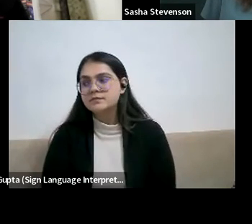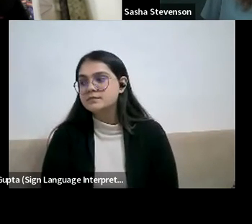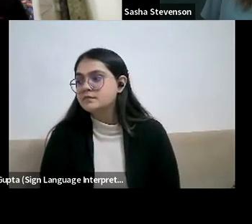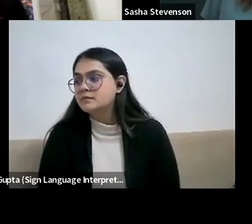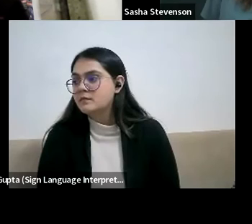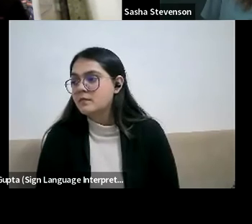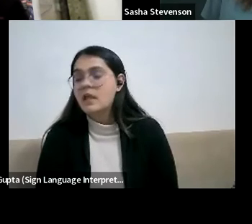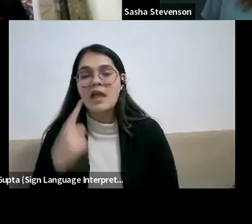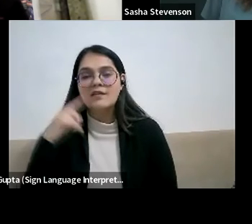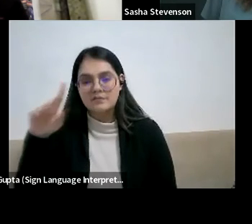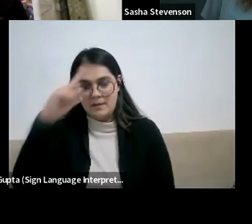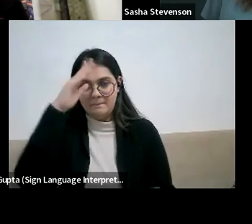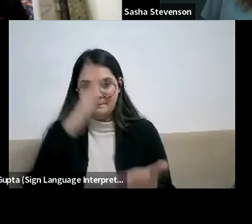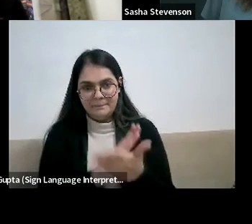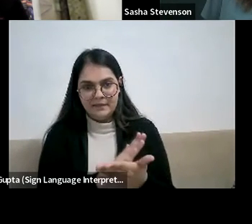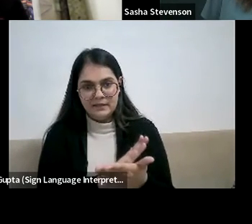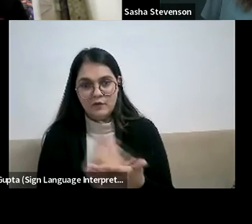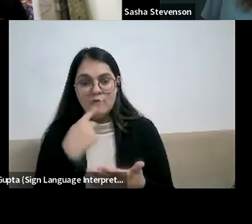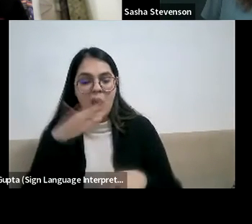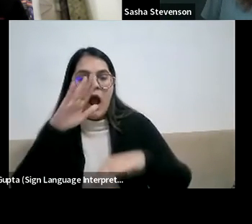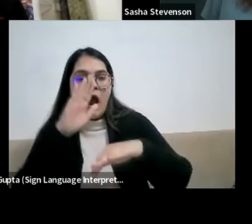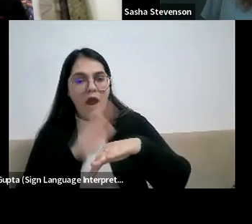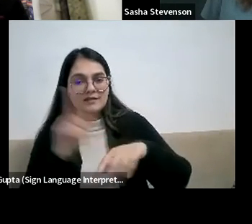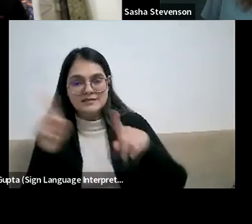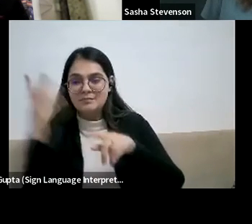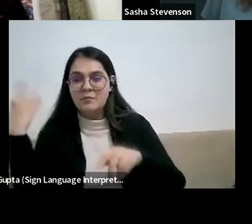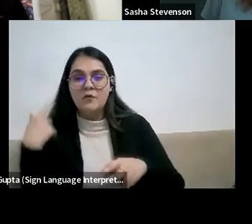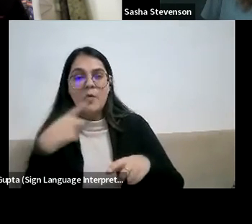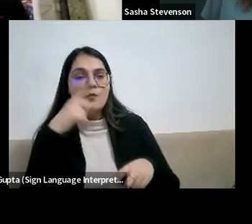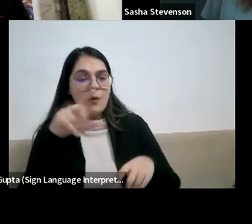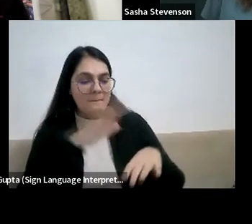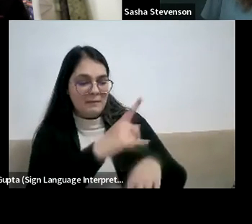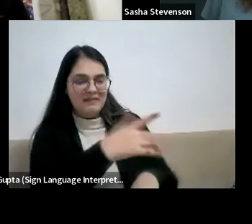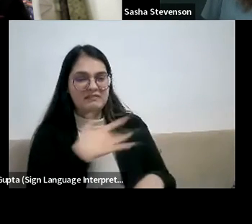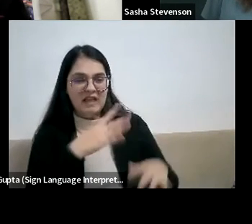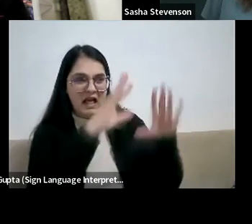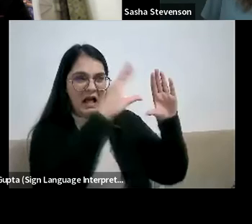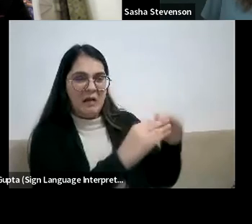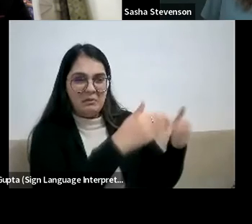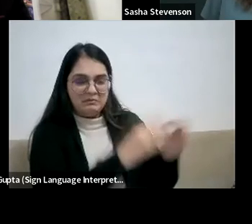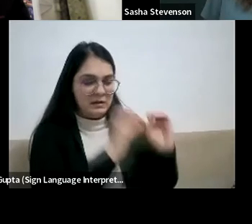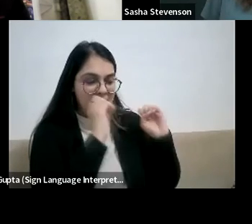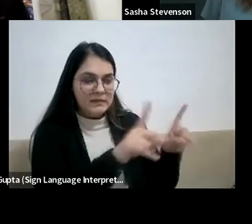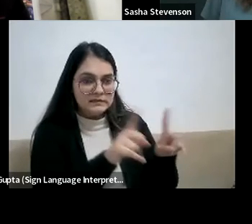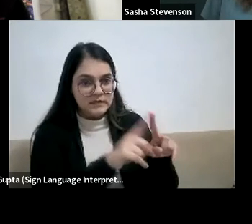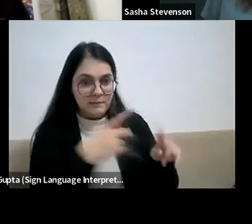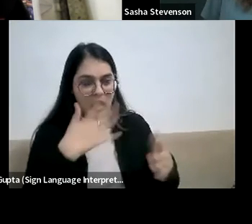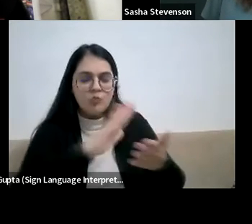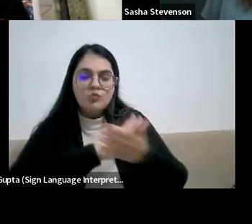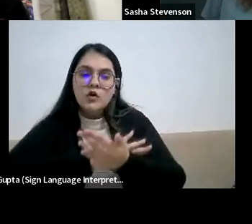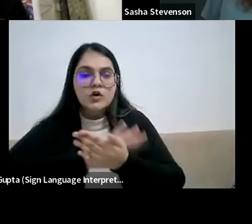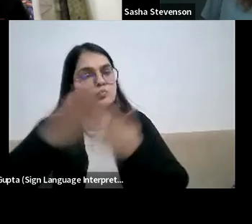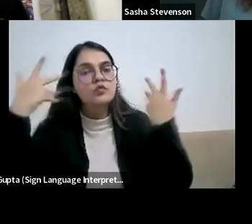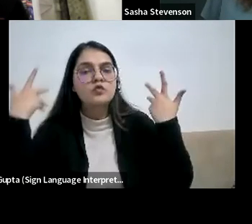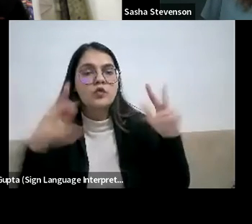it is believed that untouchability is abolished, whether so-called untouchables, quote